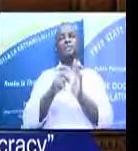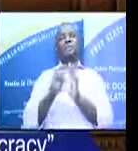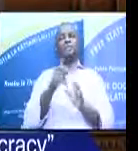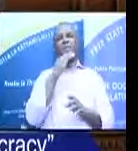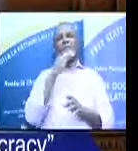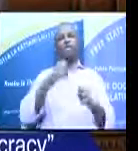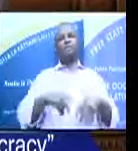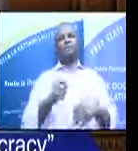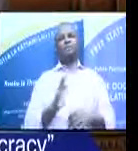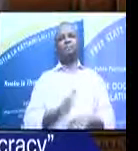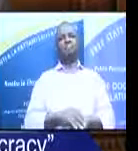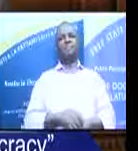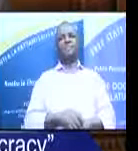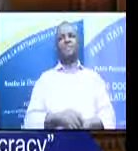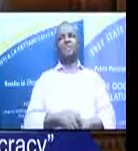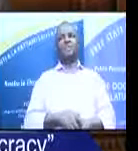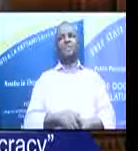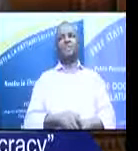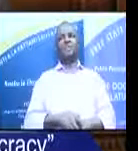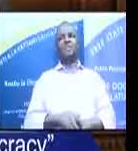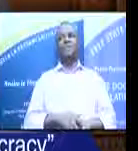corruption.